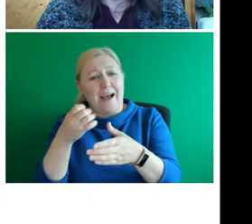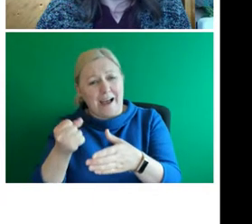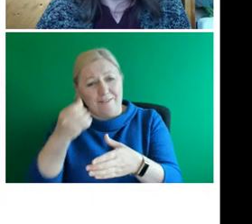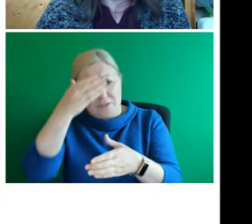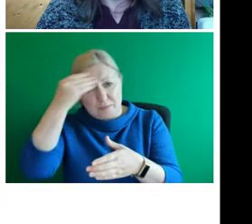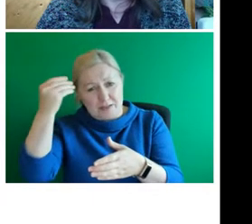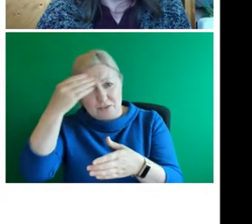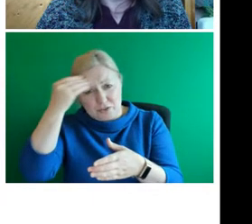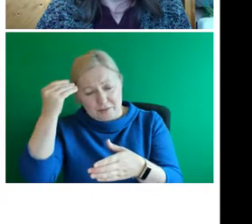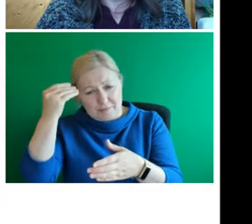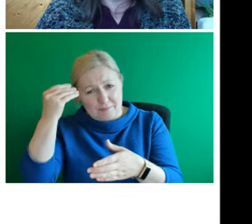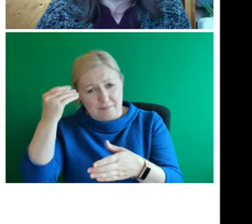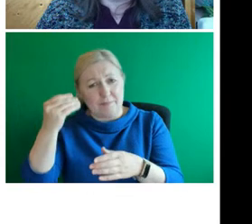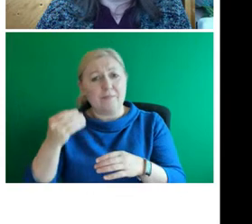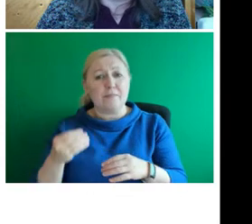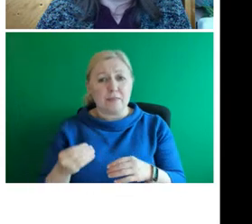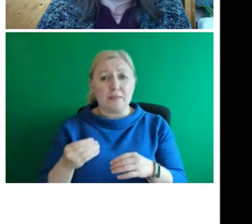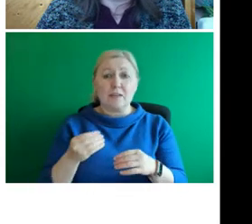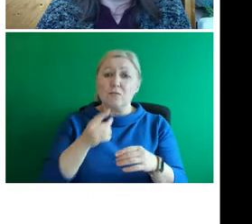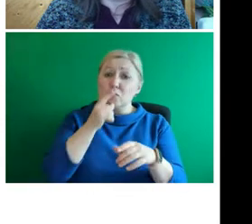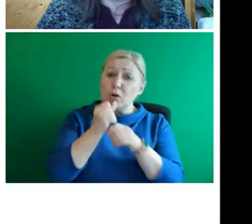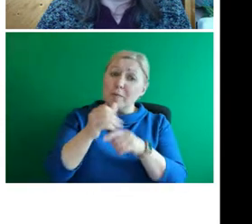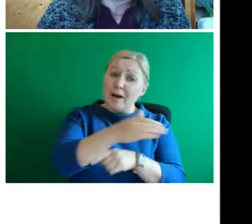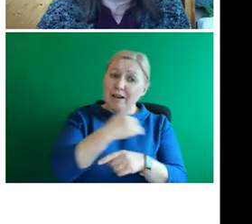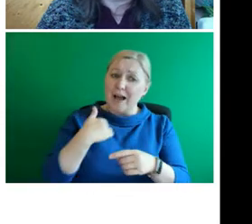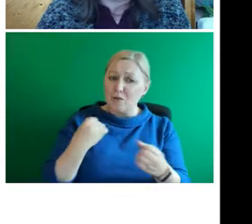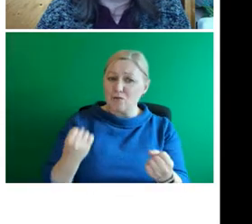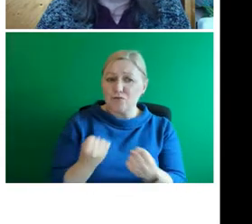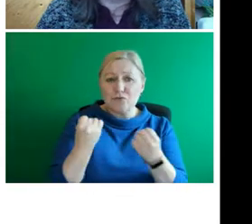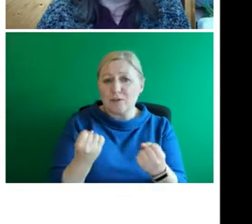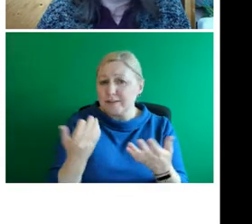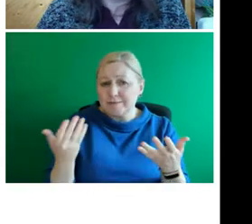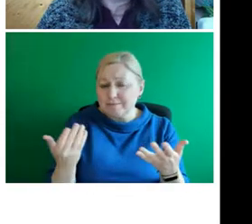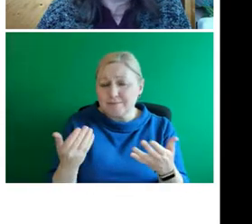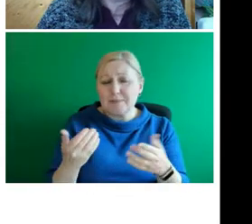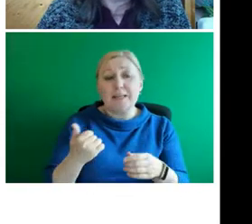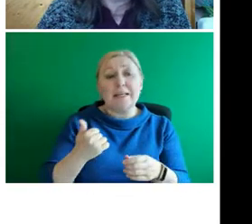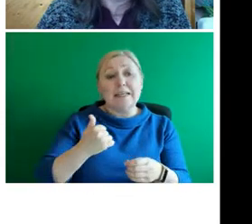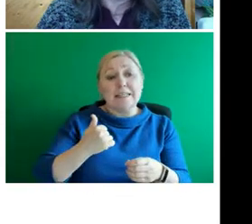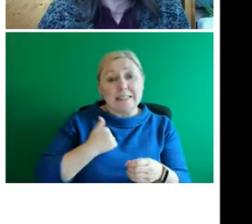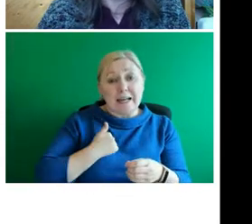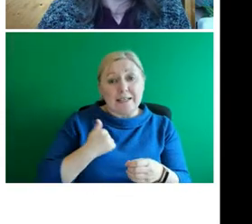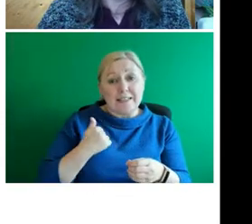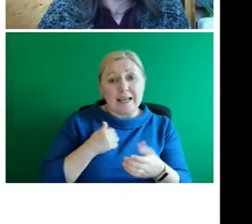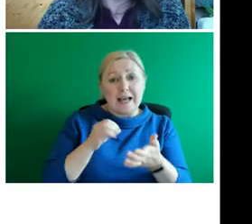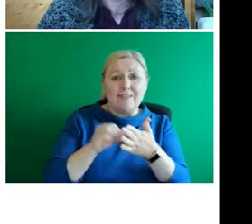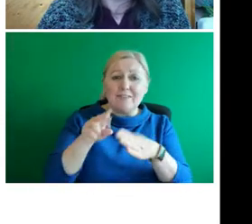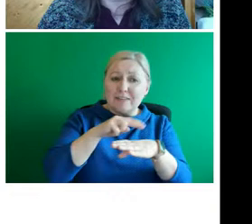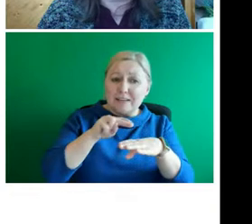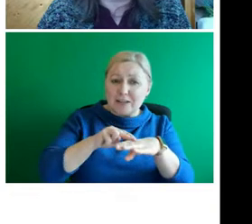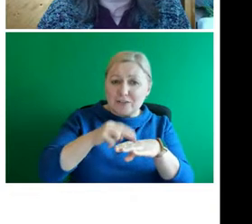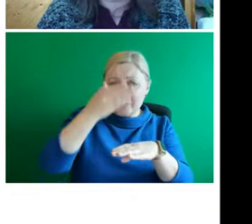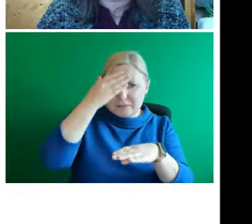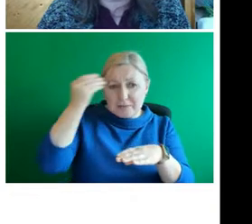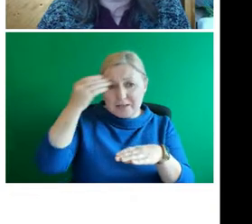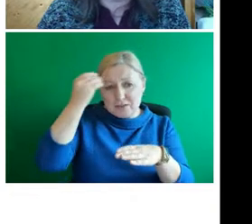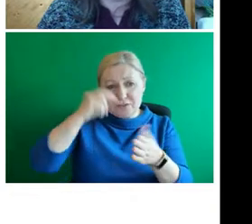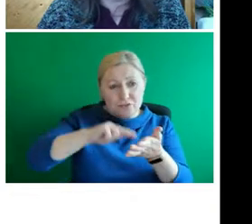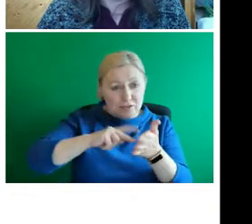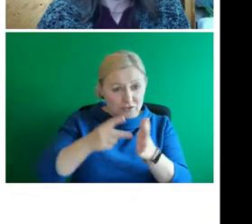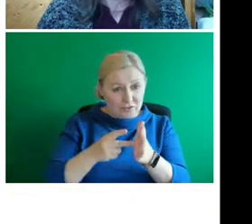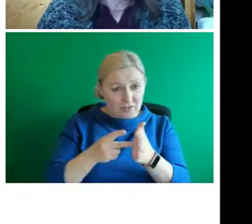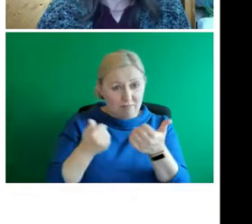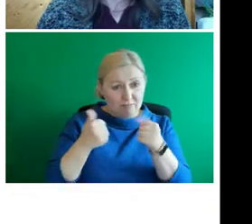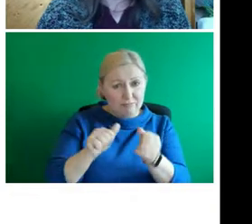Canada's first national dementia strategy was released 2 years ago, and it cited several barriers to rural